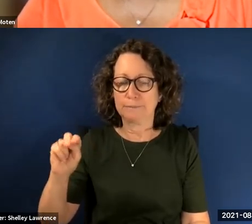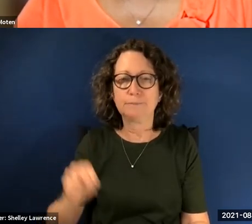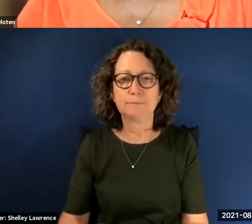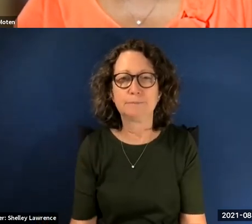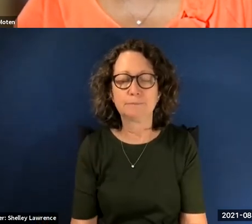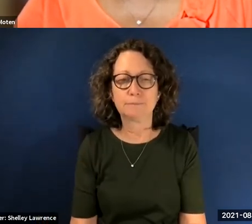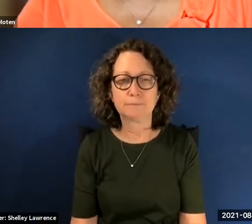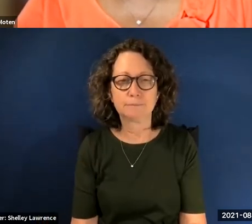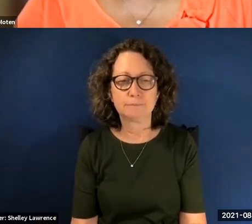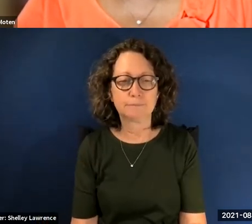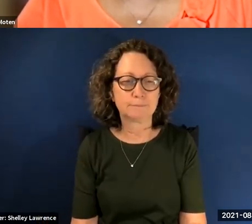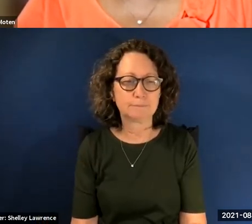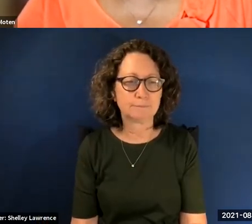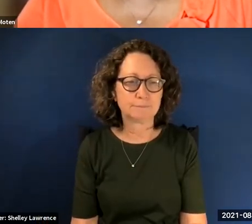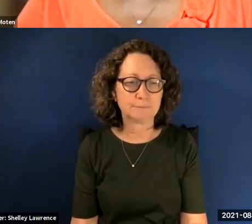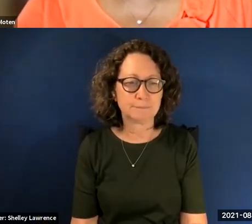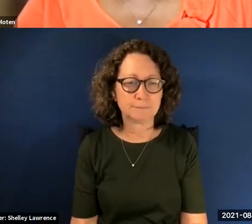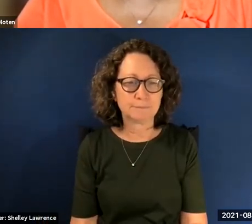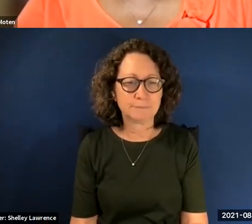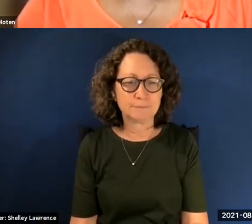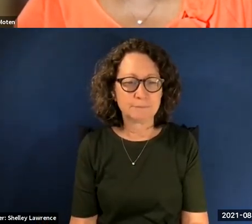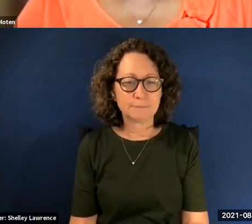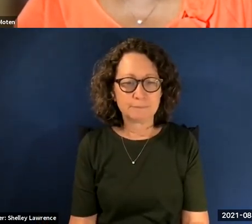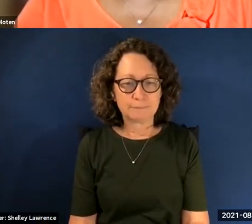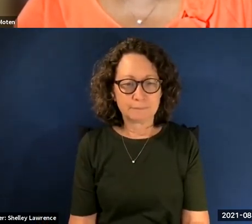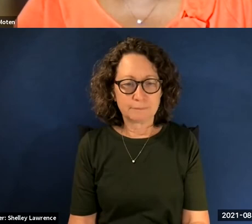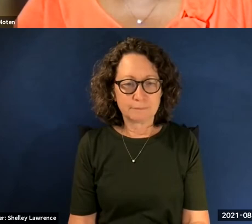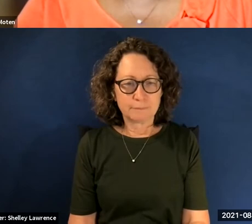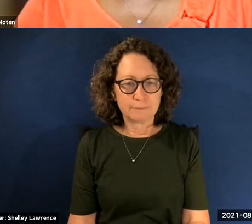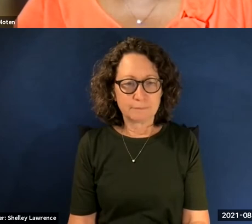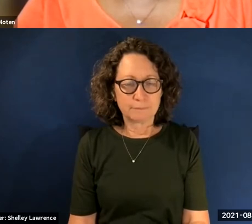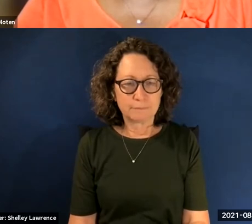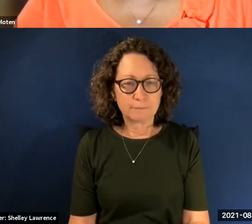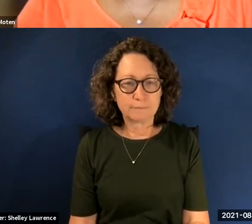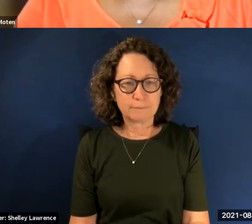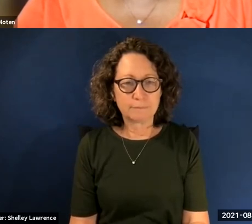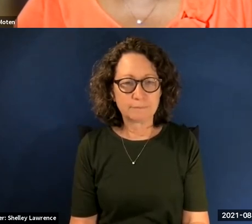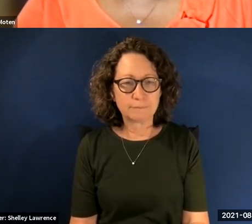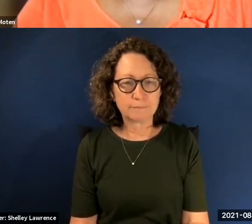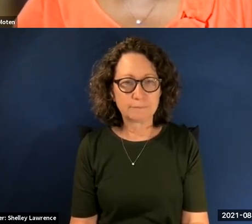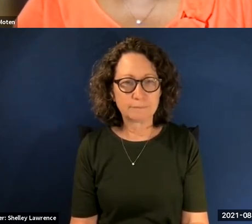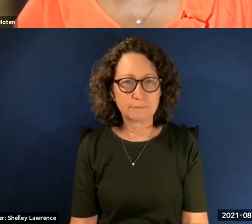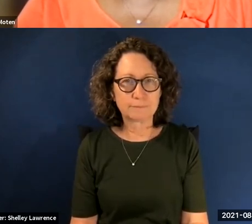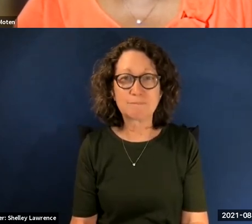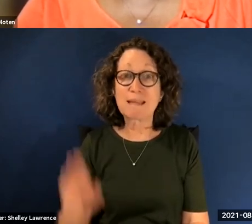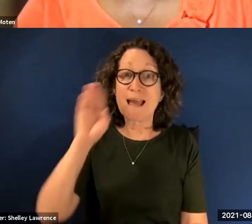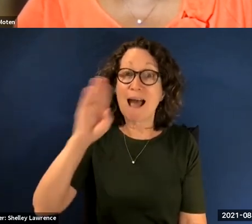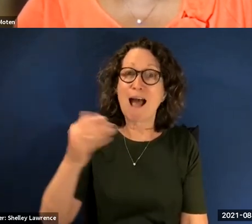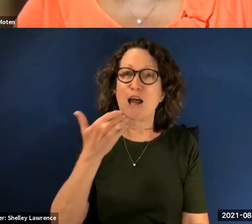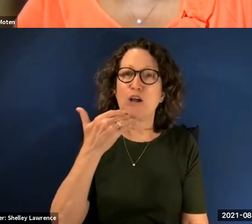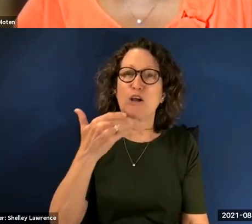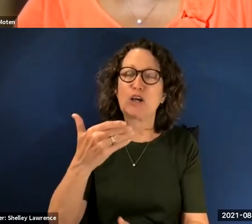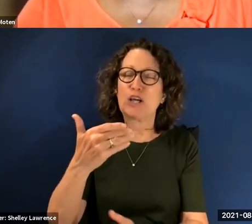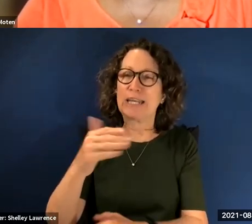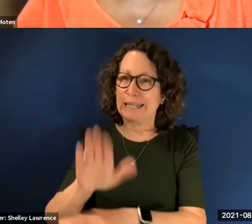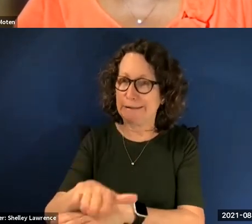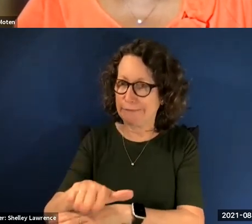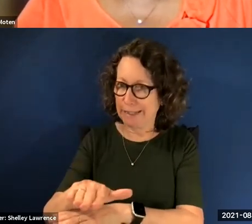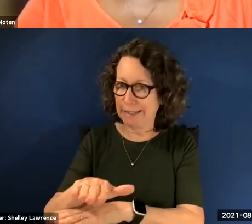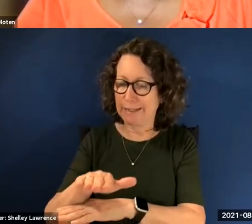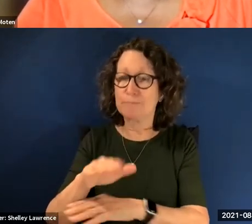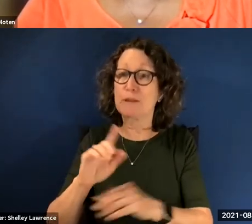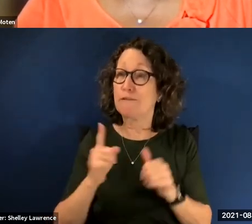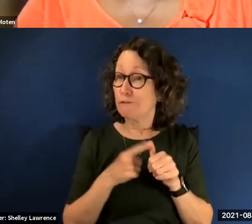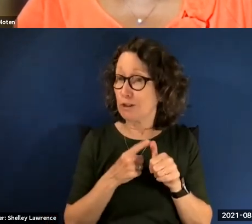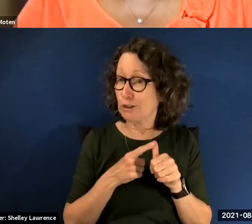Hi. Hi, good evening. So first